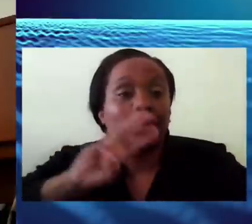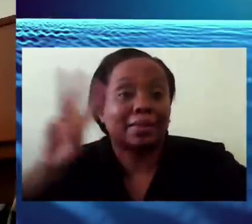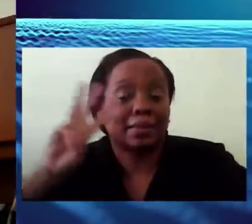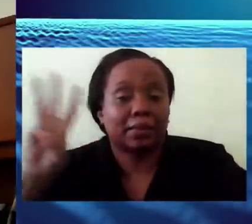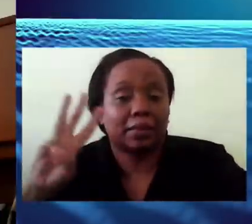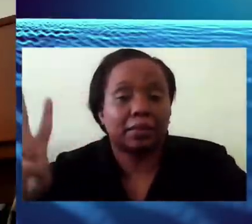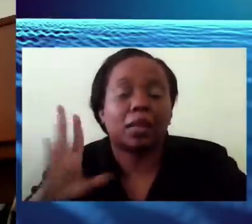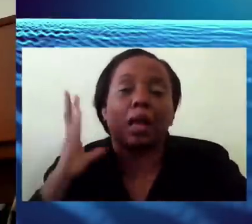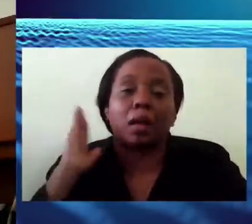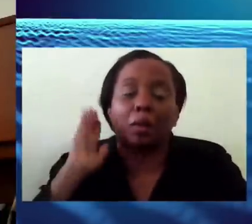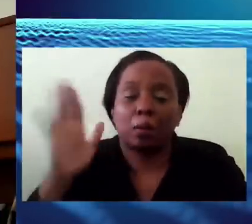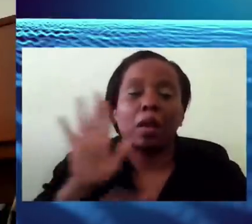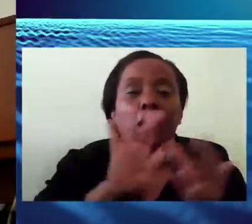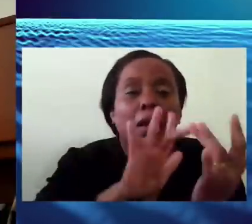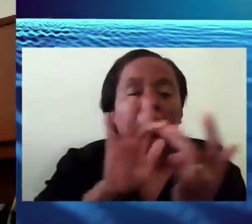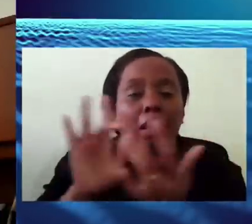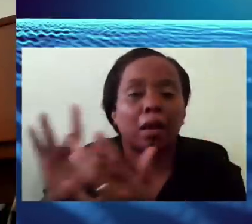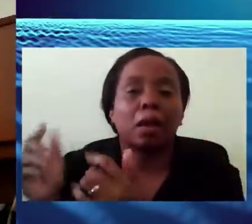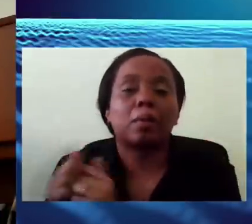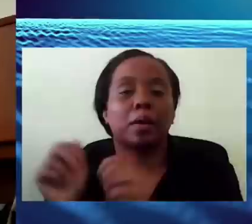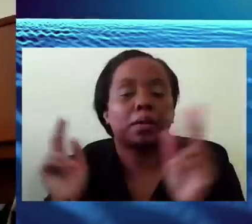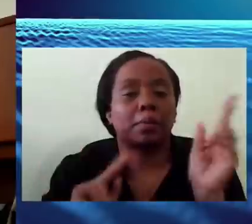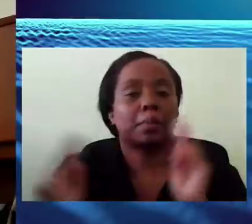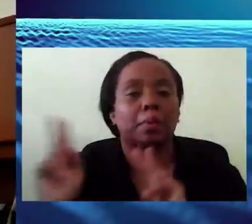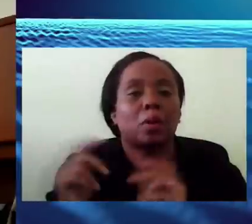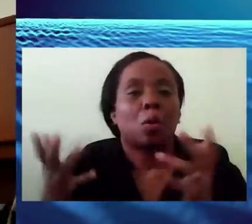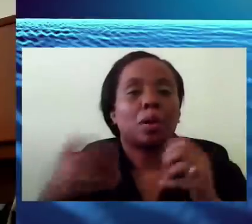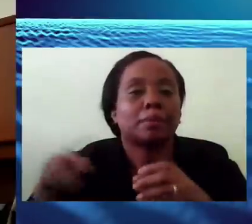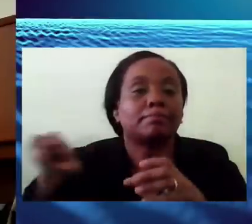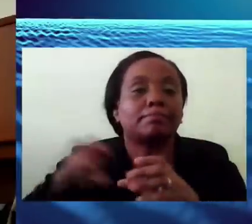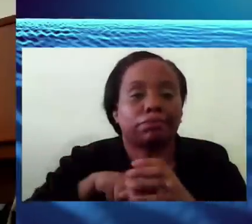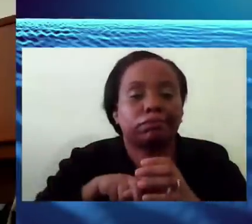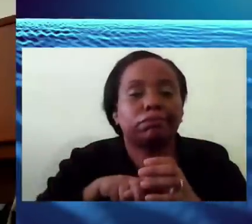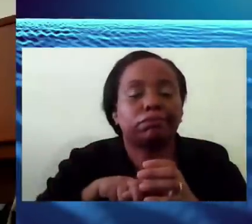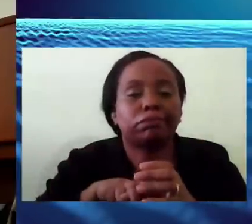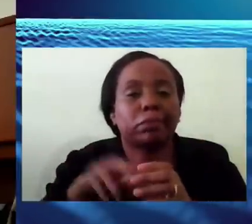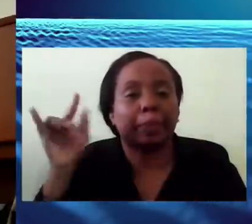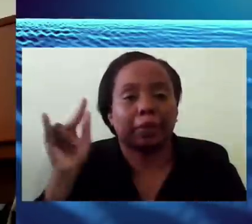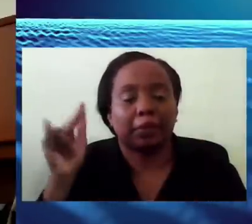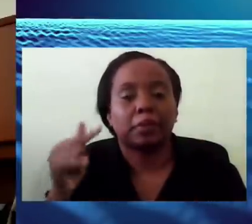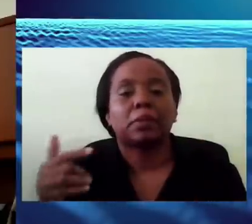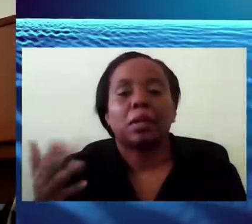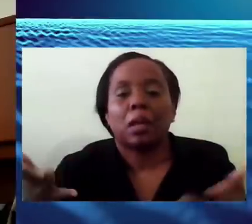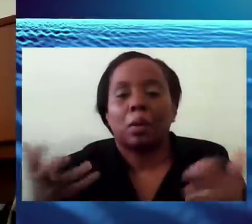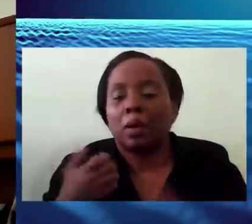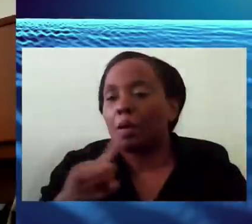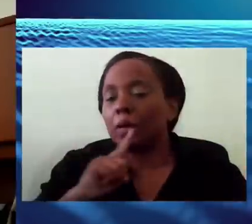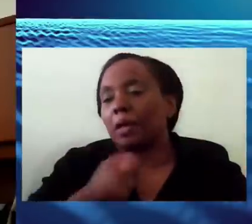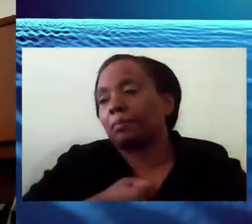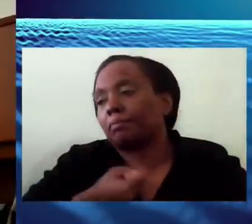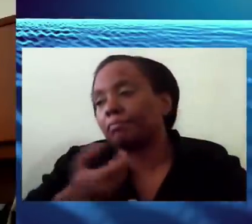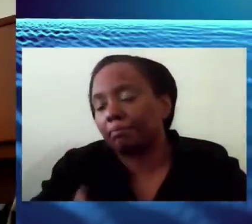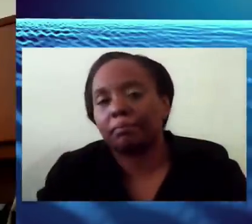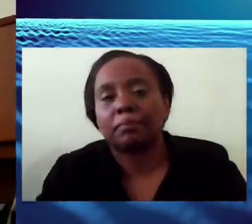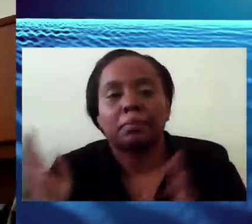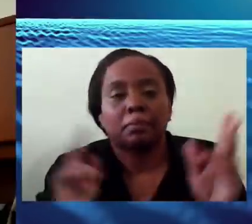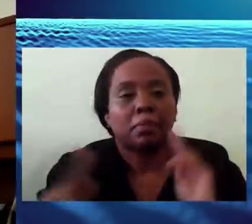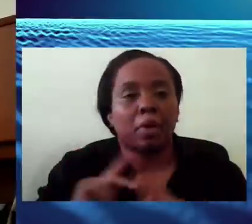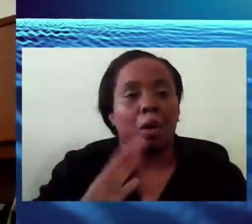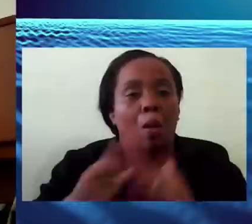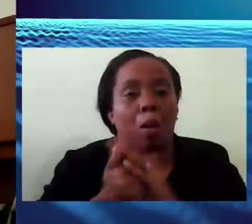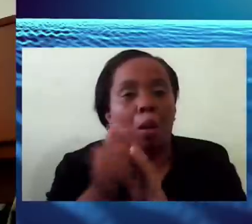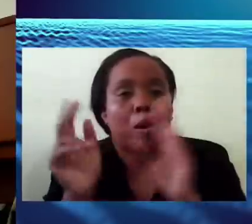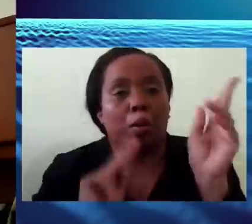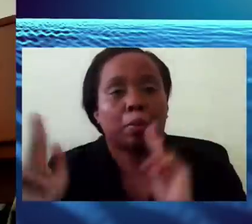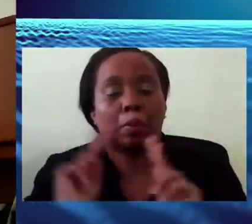direct contact with their passengers. So we wish once more to express our appreciation to all of the contractors. We want to